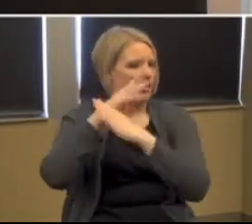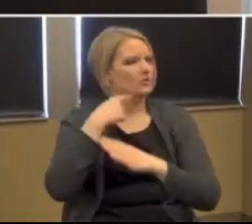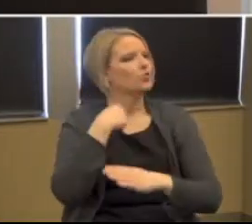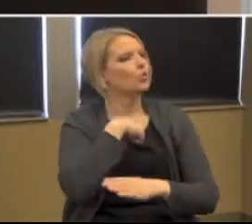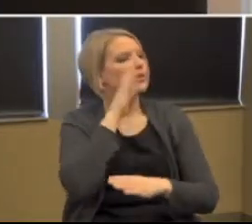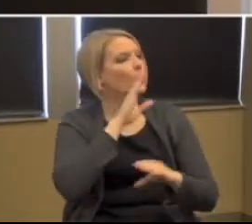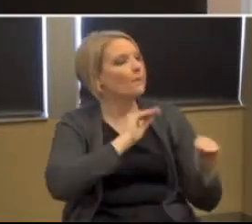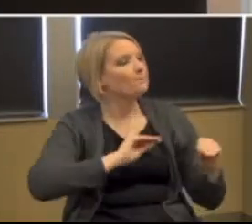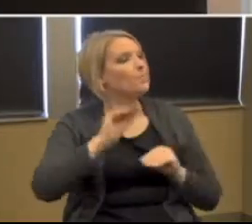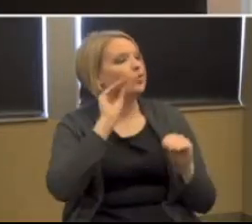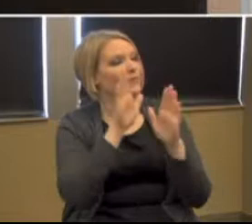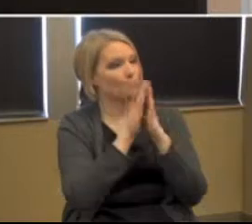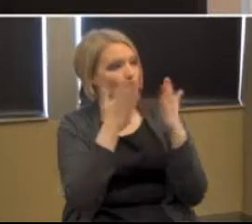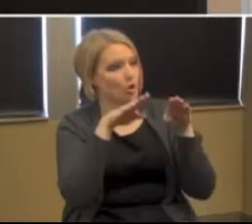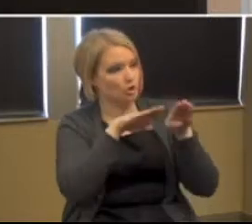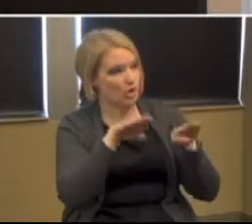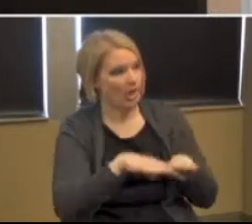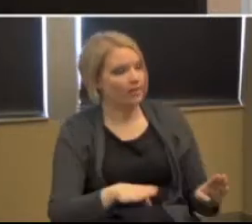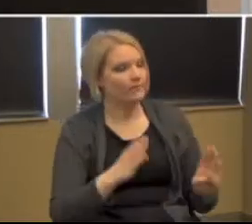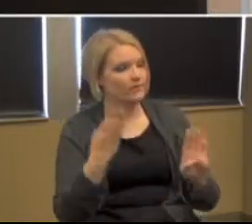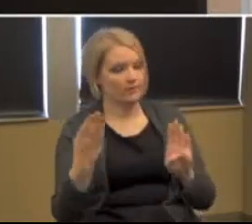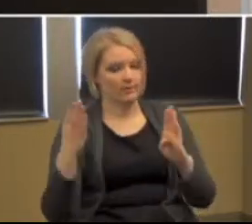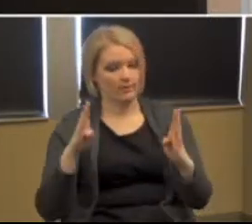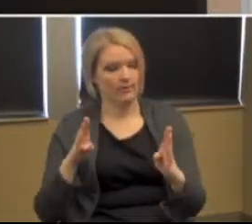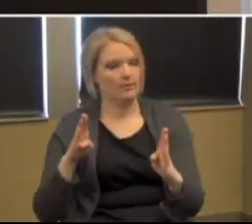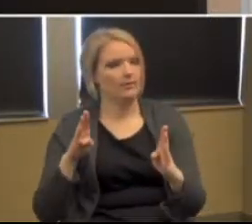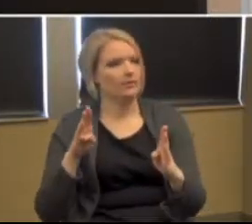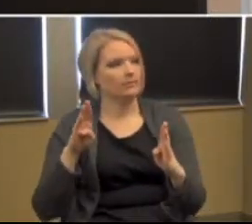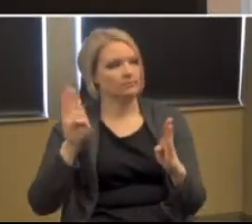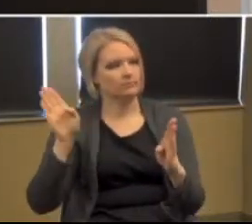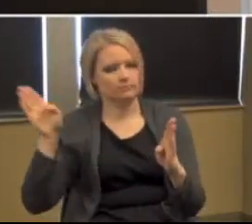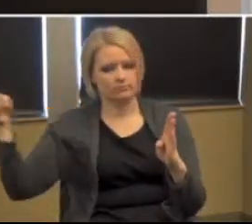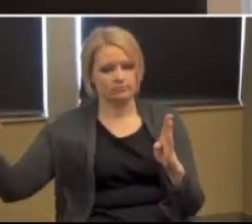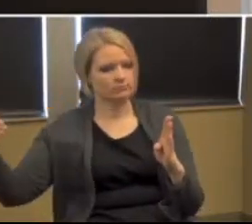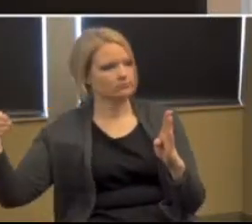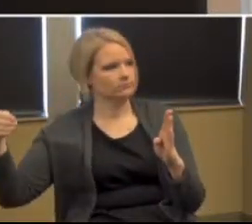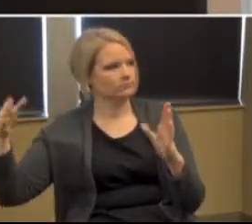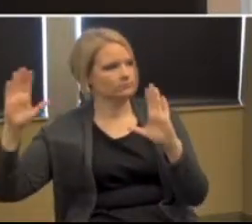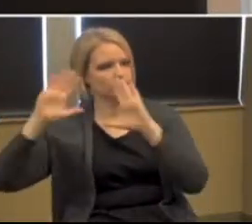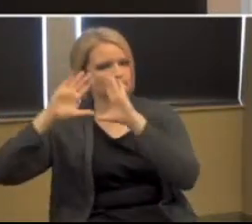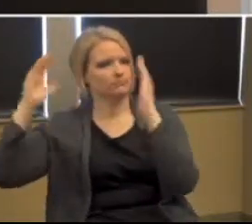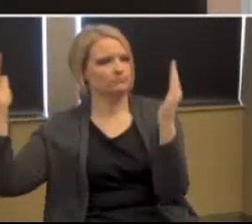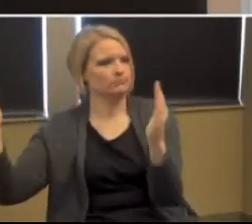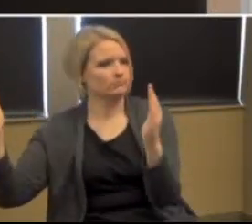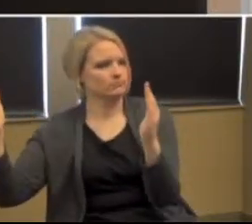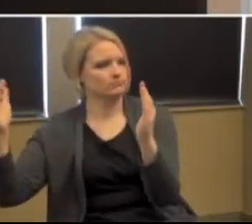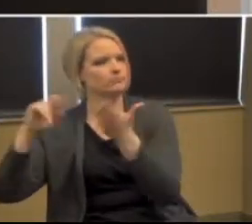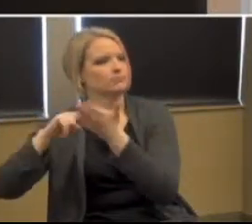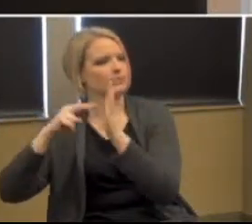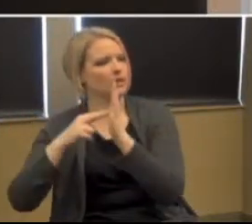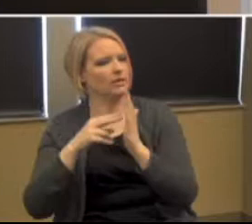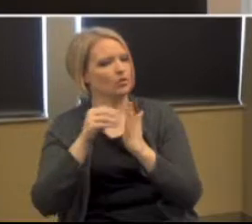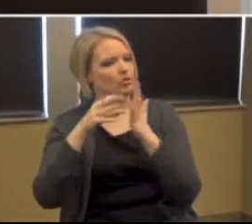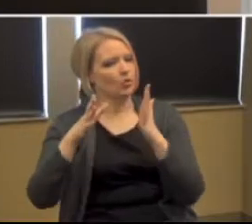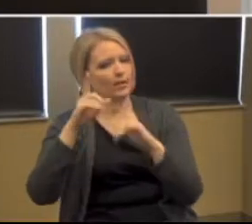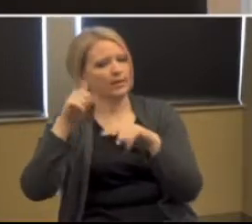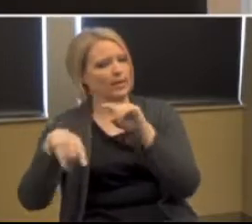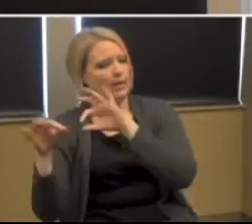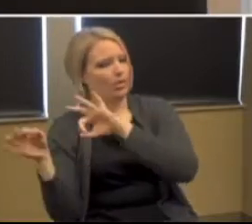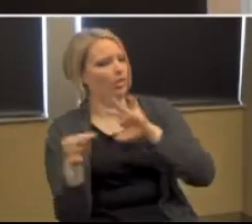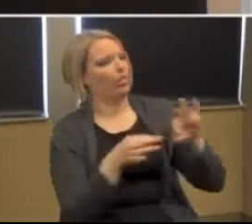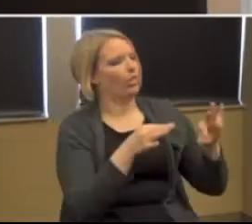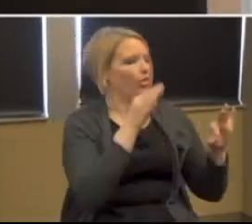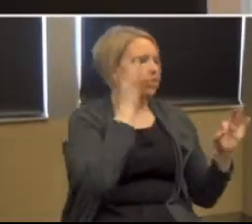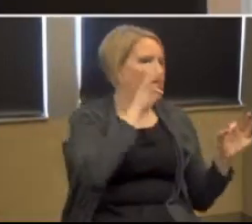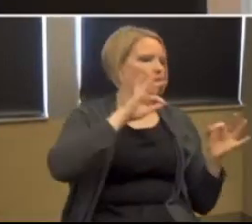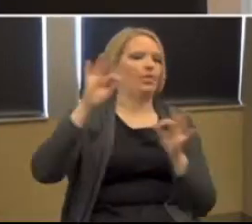move some bookcases, and we'll create like a little nookie area for that student to minimize whatever it's going on. We'll face